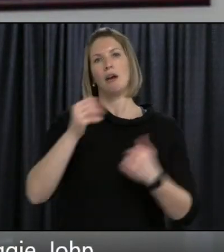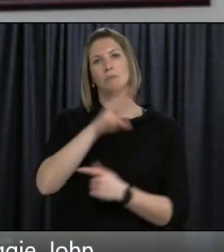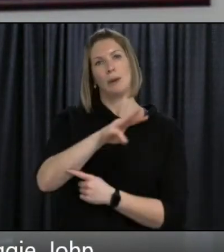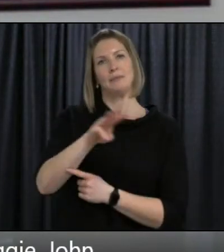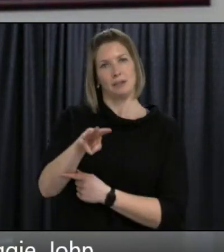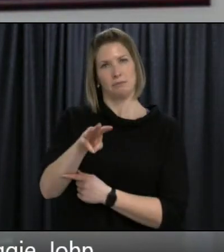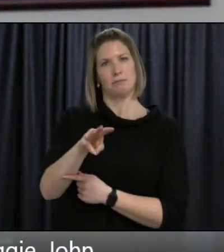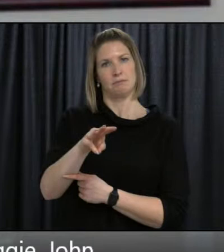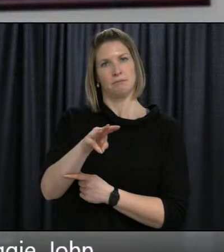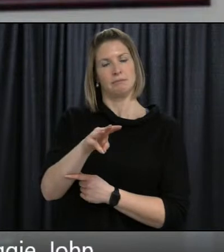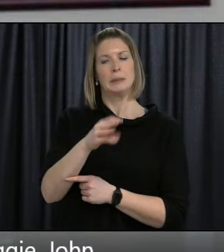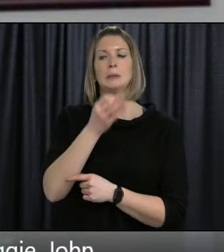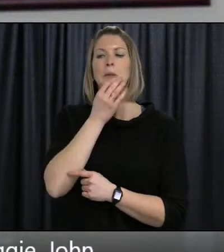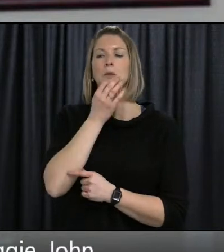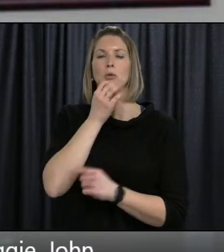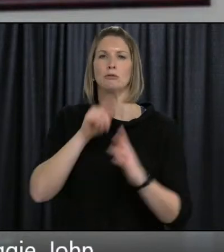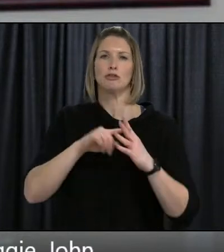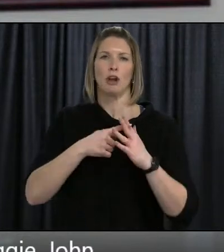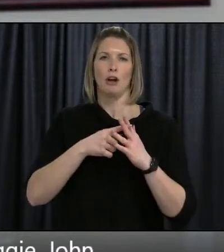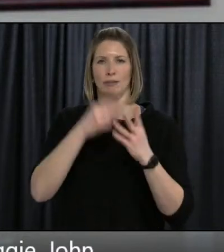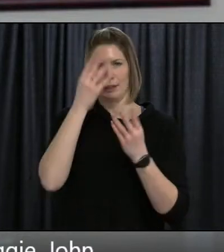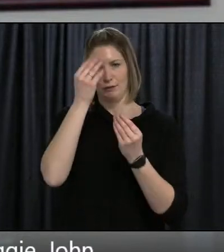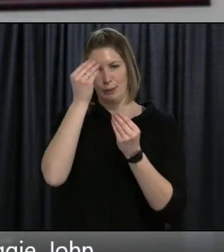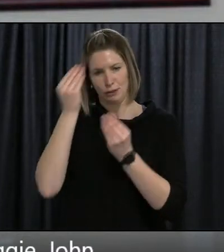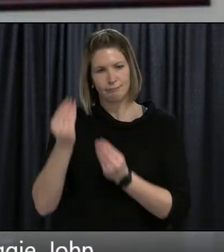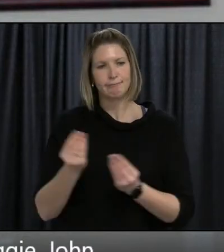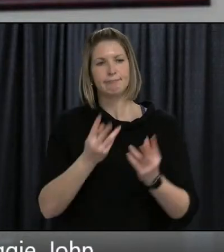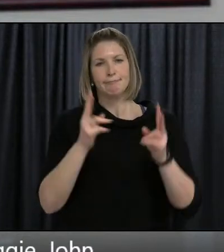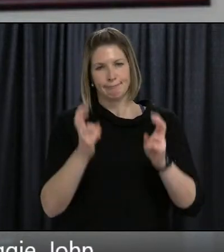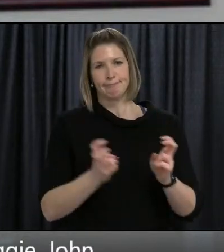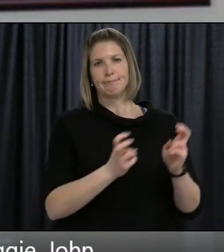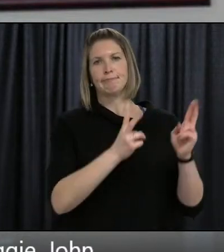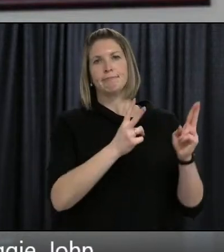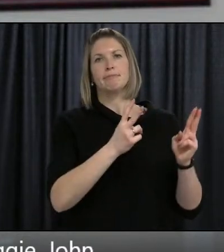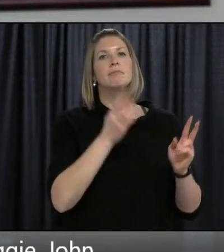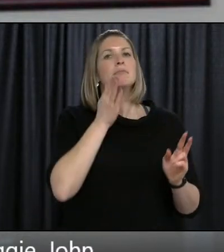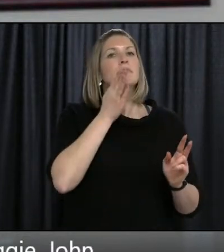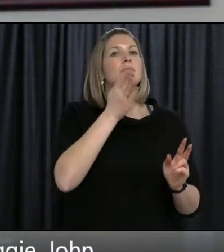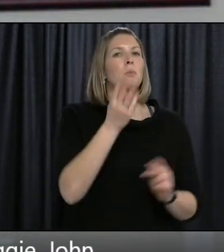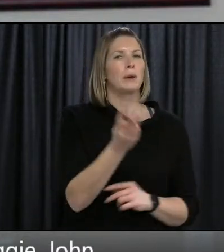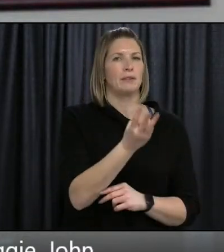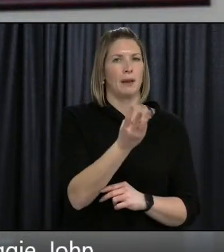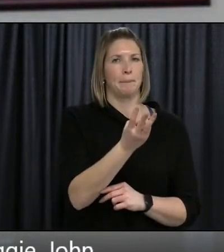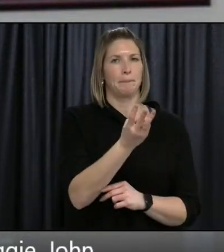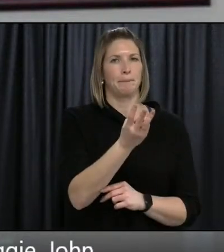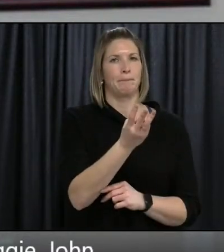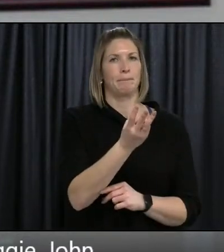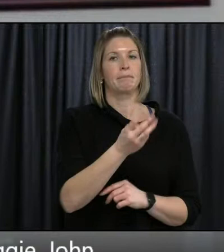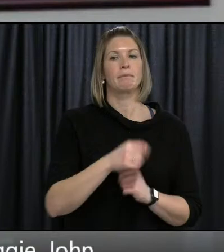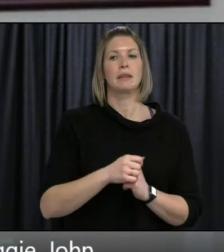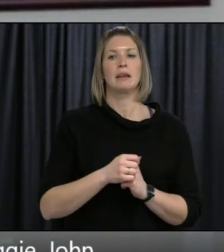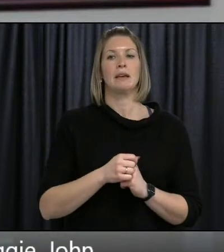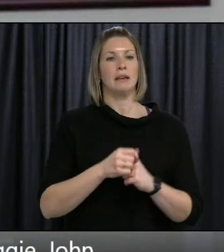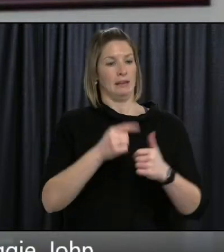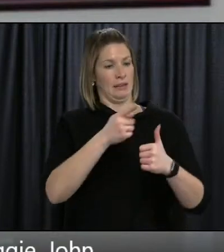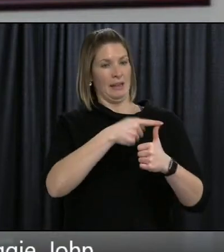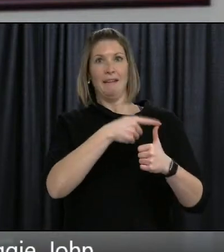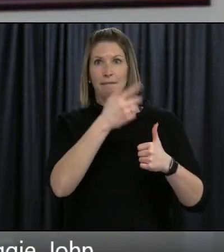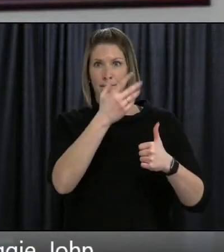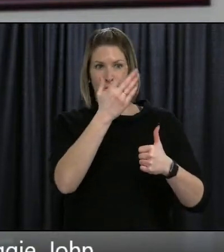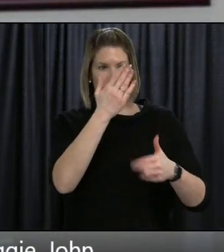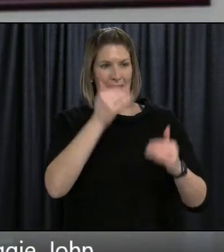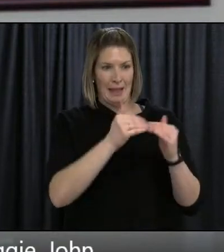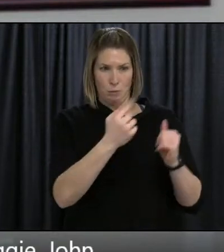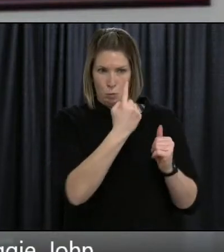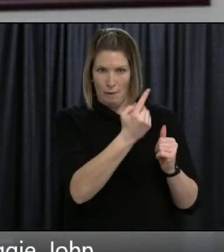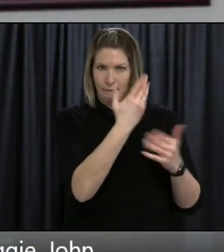hope to improve the presentation of the information that we put on there. Once we get to phase 3 and the general public,